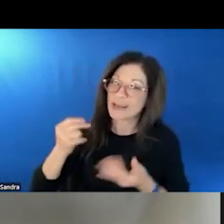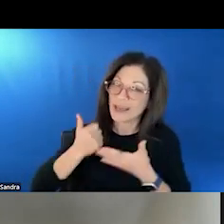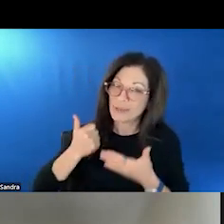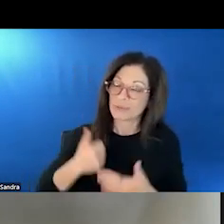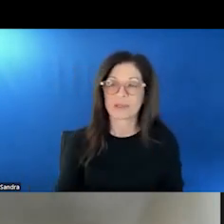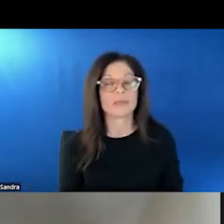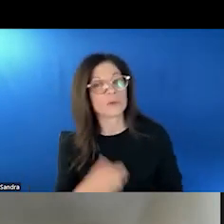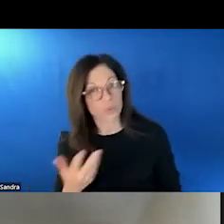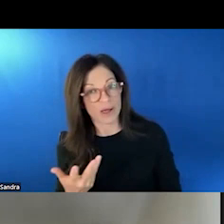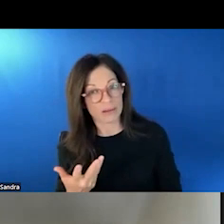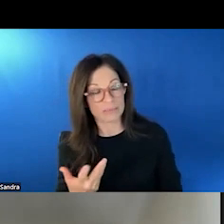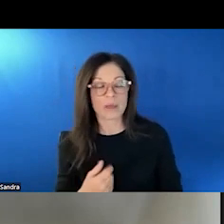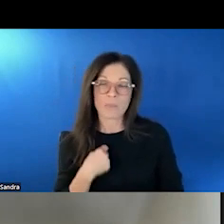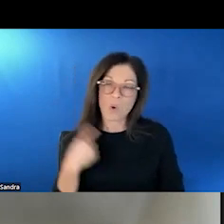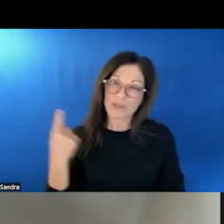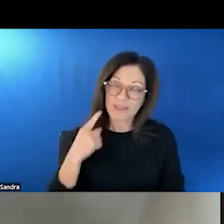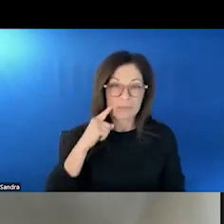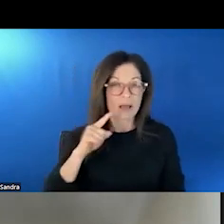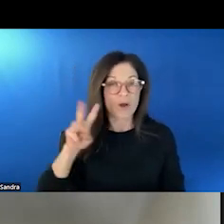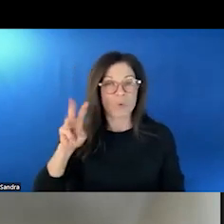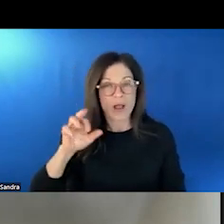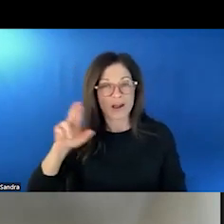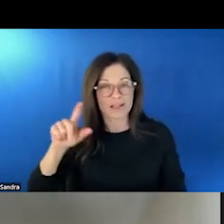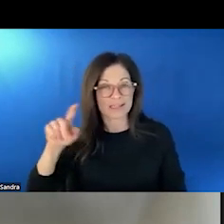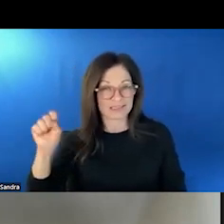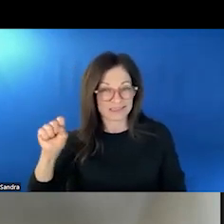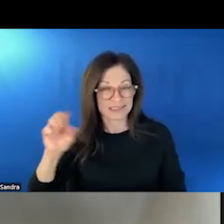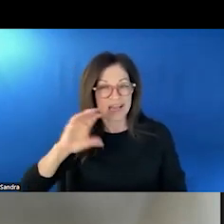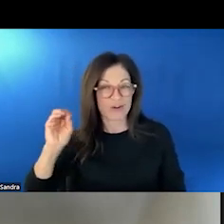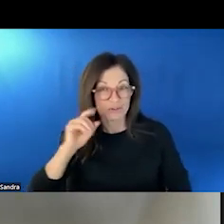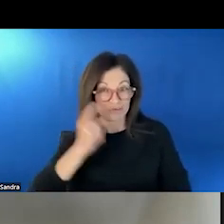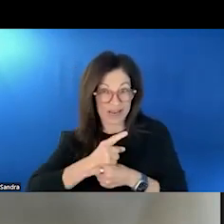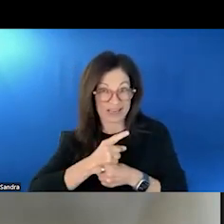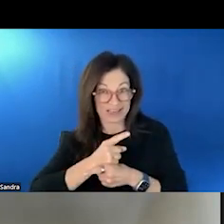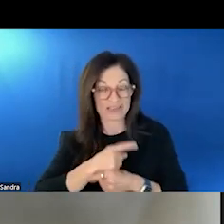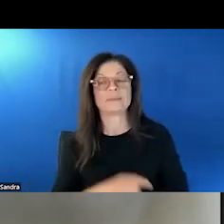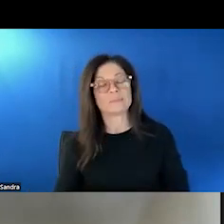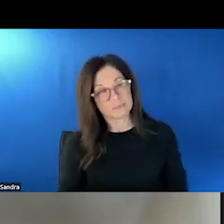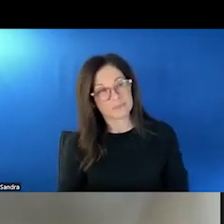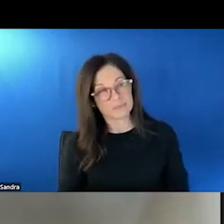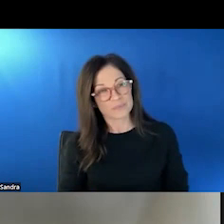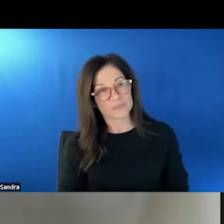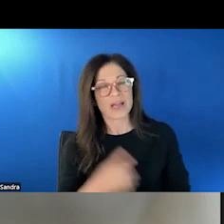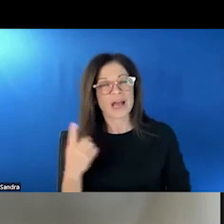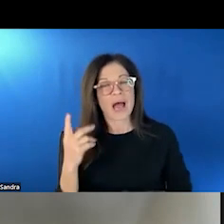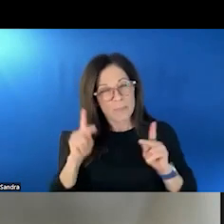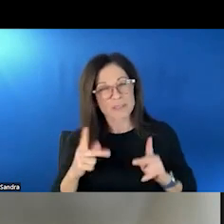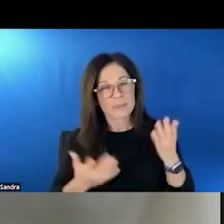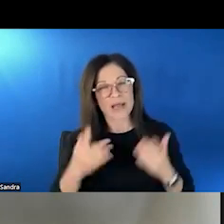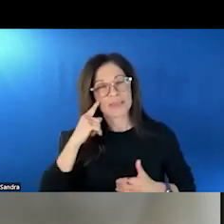Well, I'm only thinking in terms of wireless carriers, right? So one would think that wireless carriers started